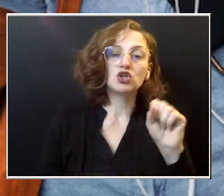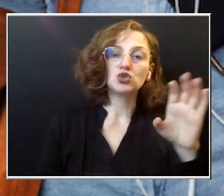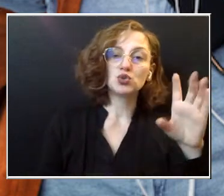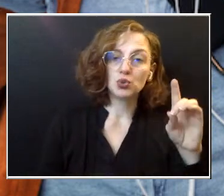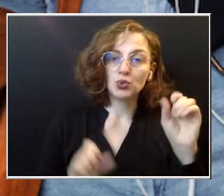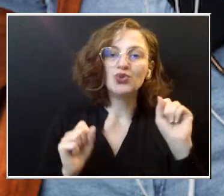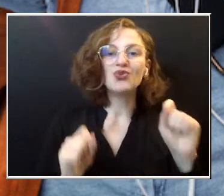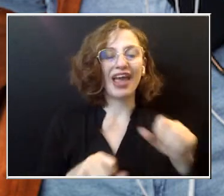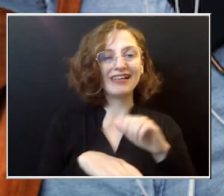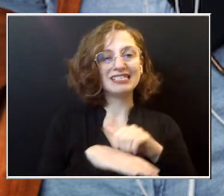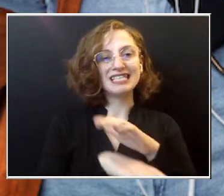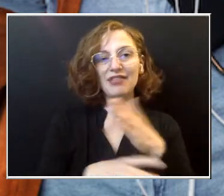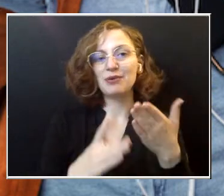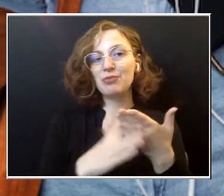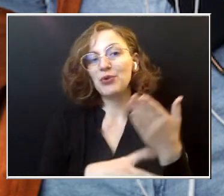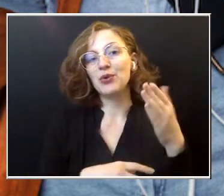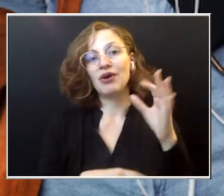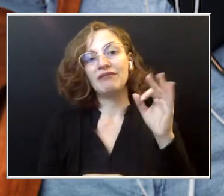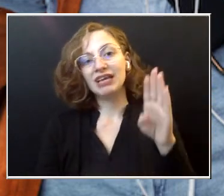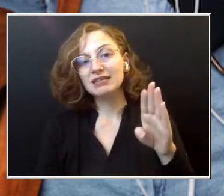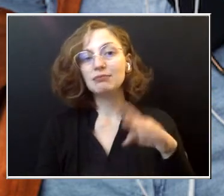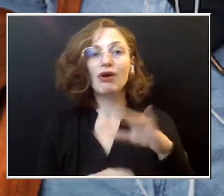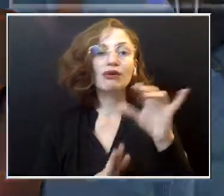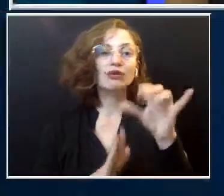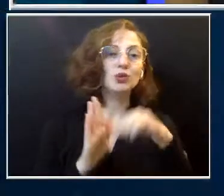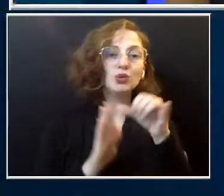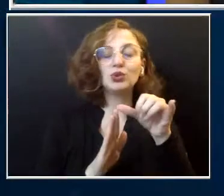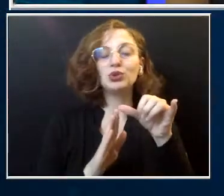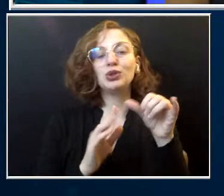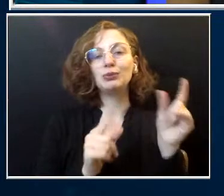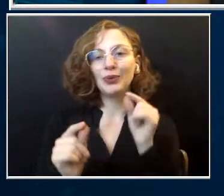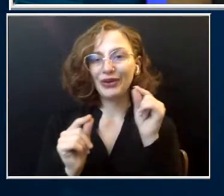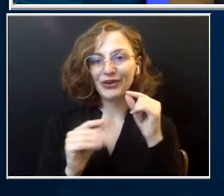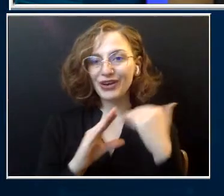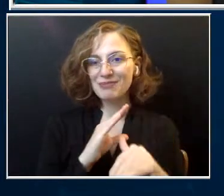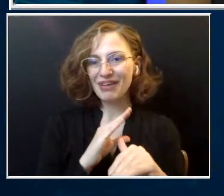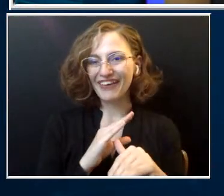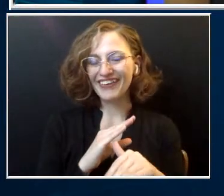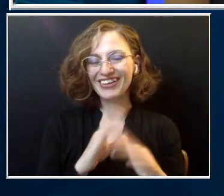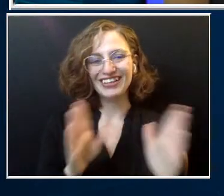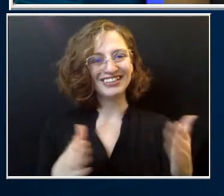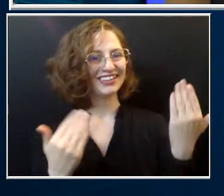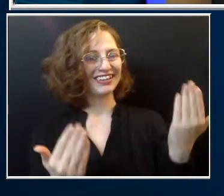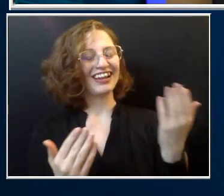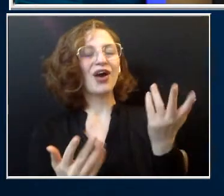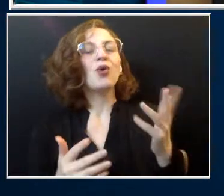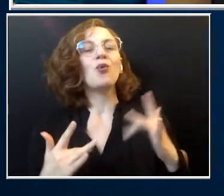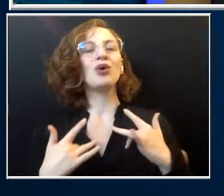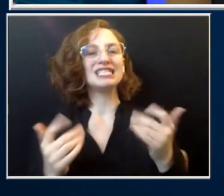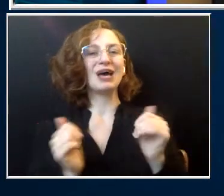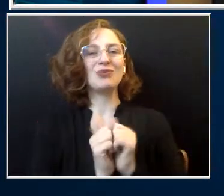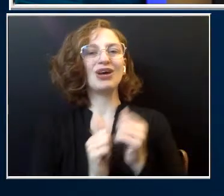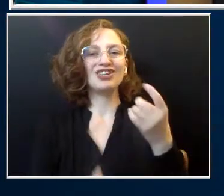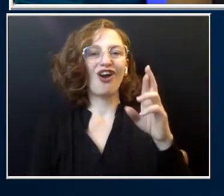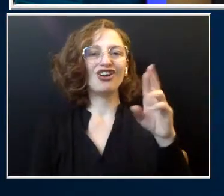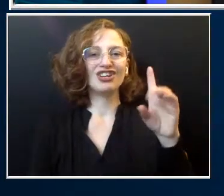Medical News Network. Info is there on your screen. But it's Friday. Let's check in with Dr. Dana Hawkinson. How are you? Friday. I know. COVID News